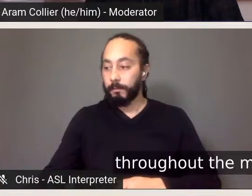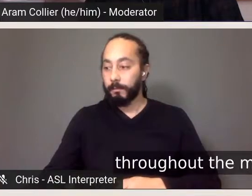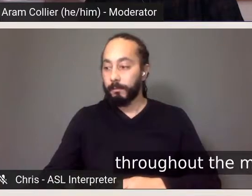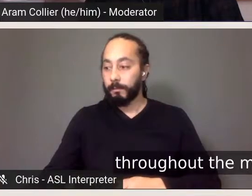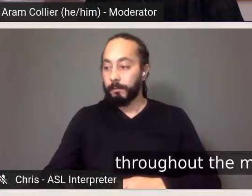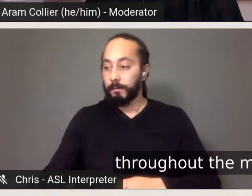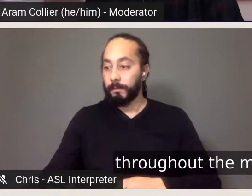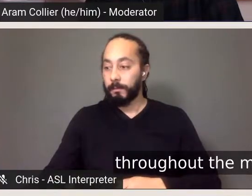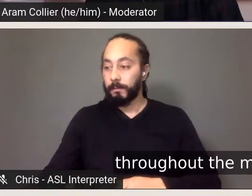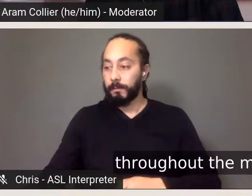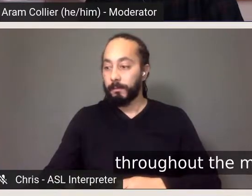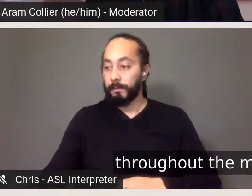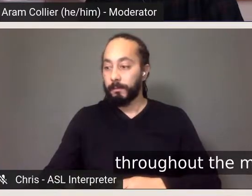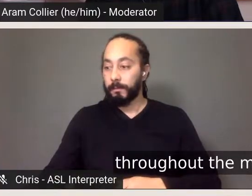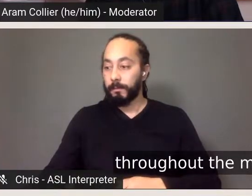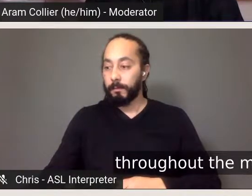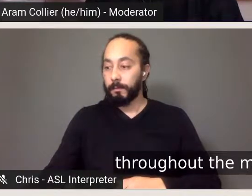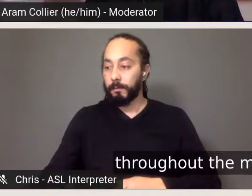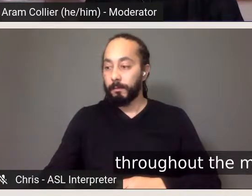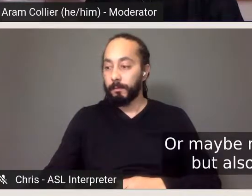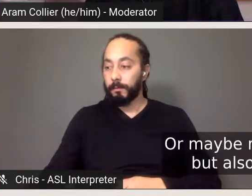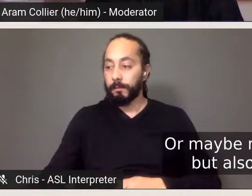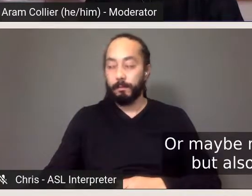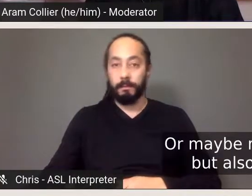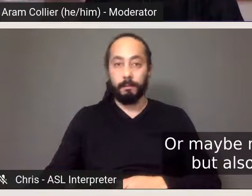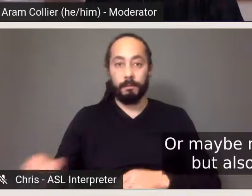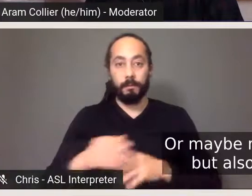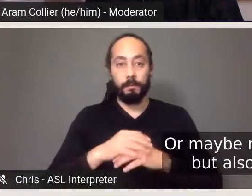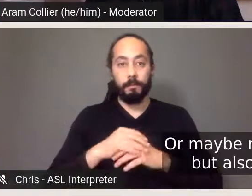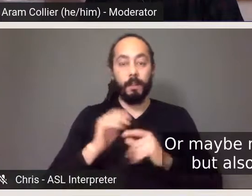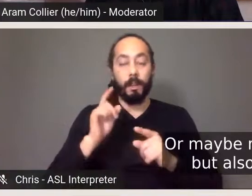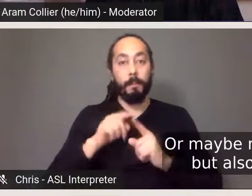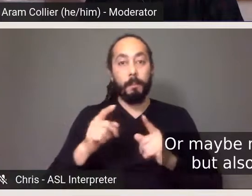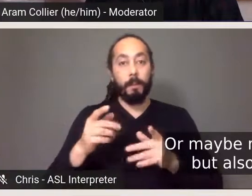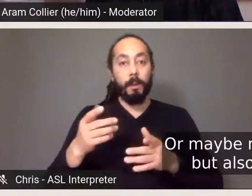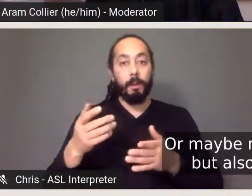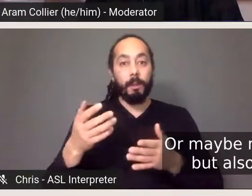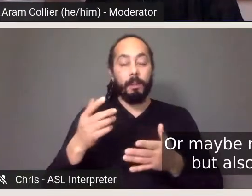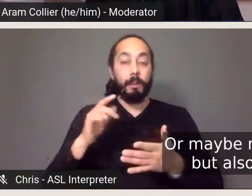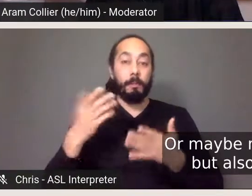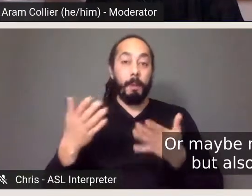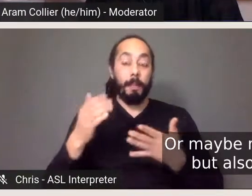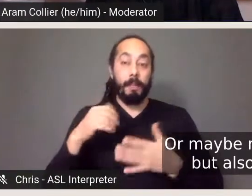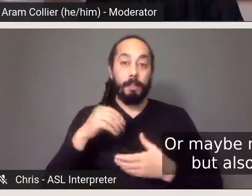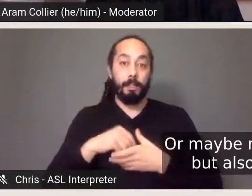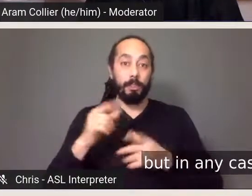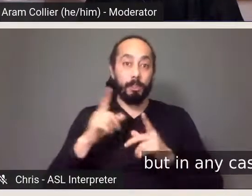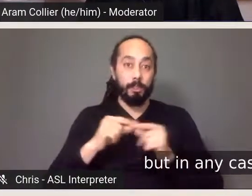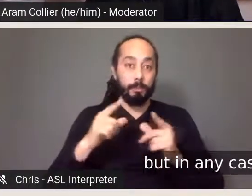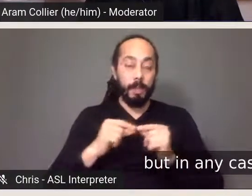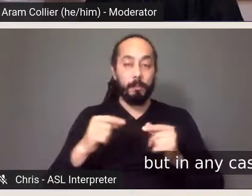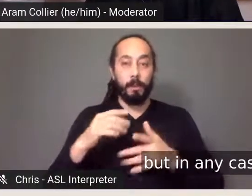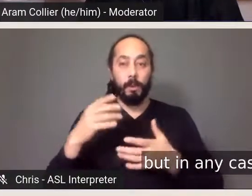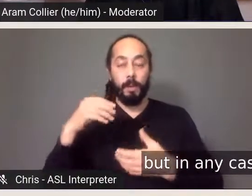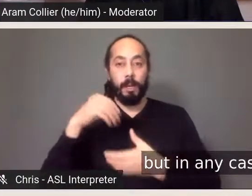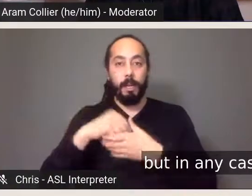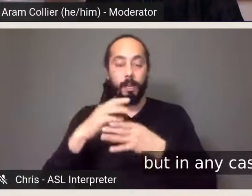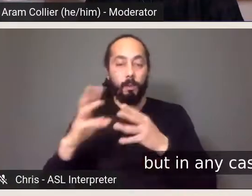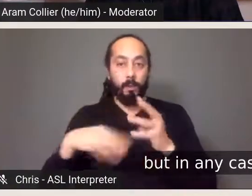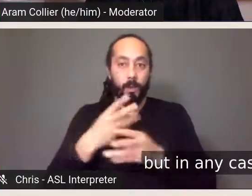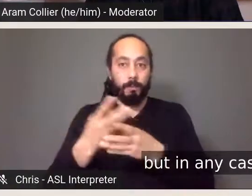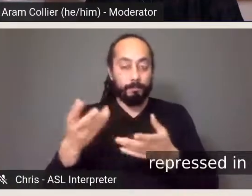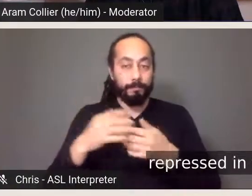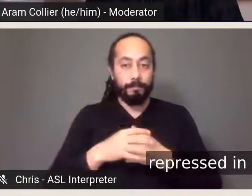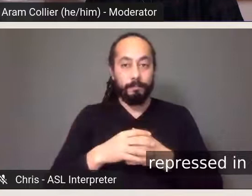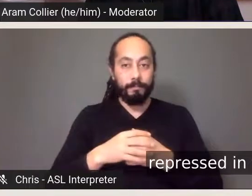issue throughout the modern history of Japan, or maybe not only in Japan, but also in the world. But in any case, so